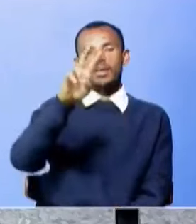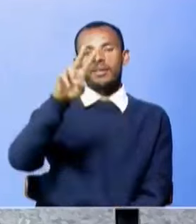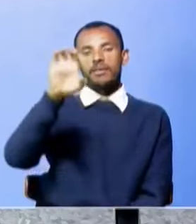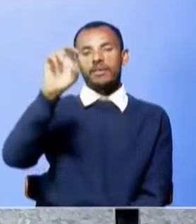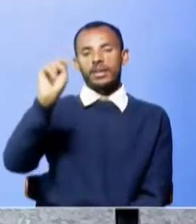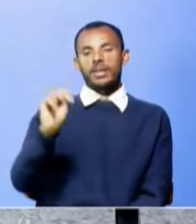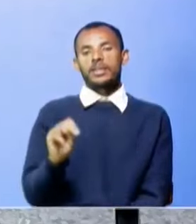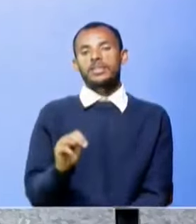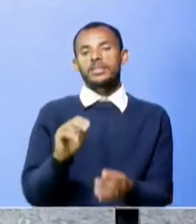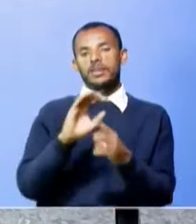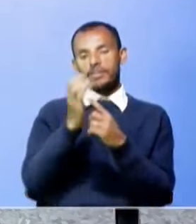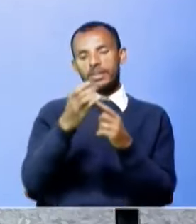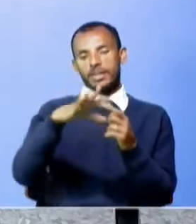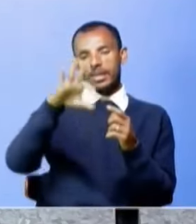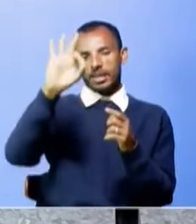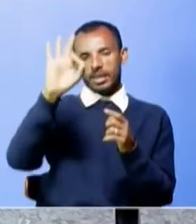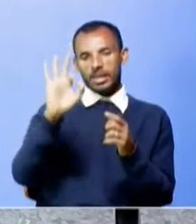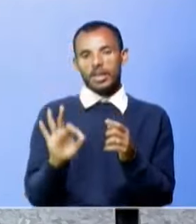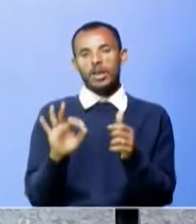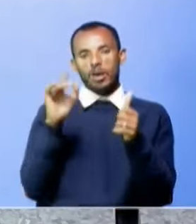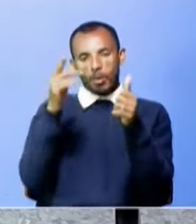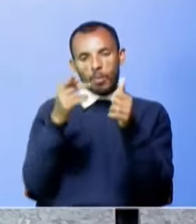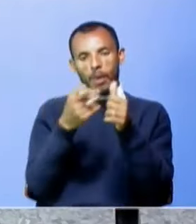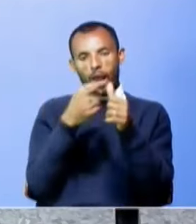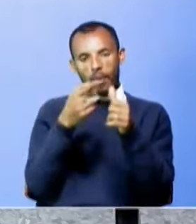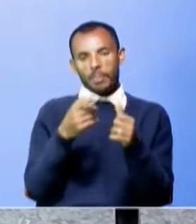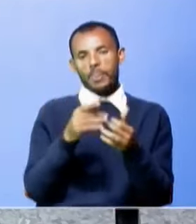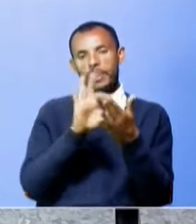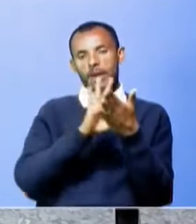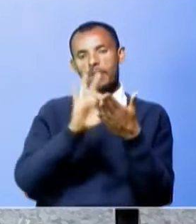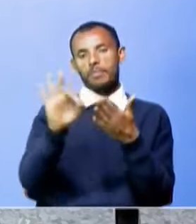of getting a number prime. So you